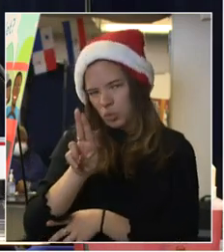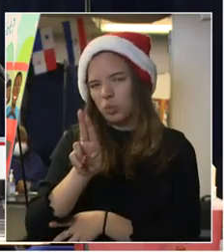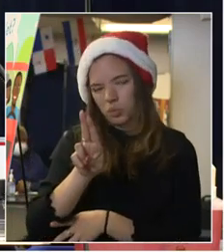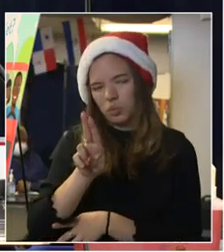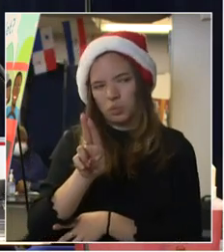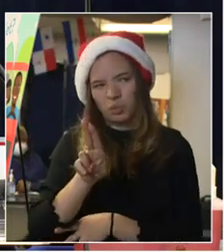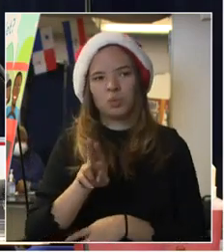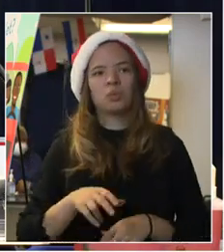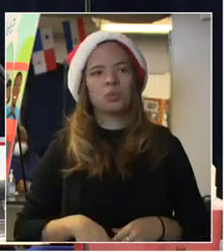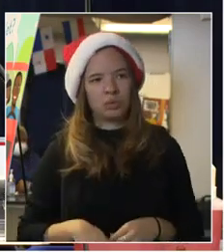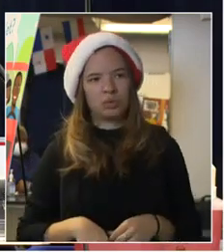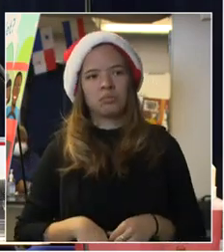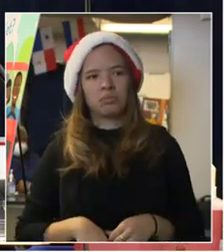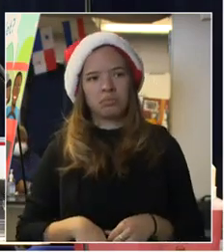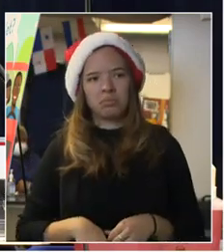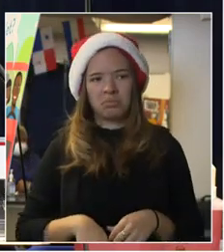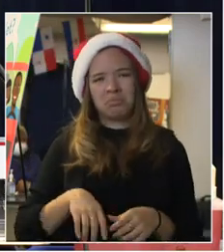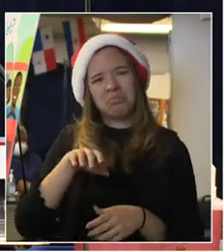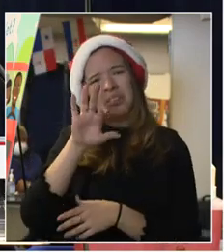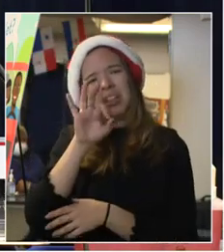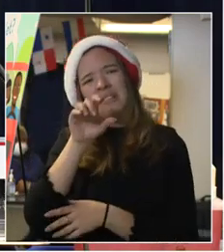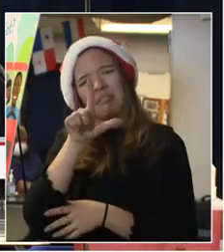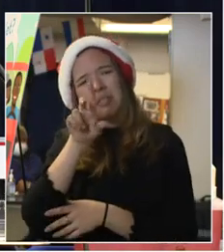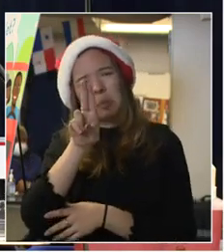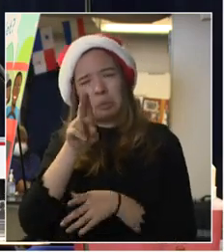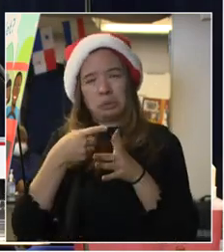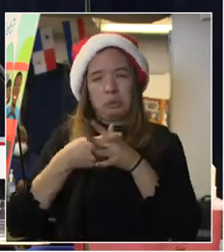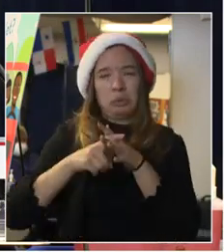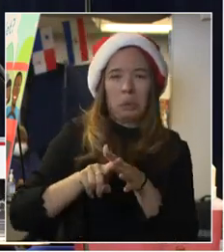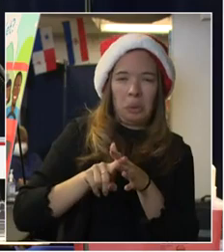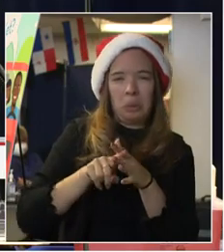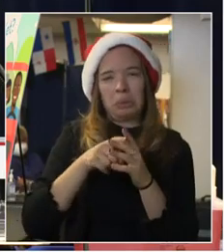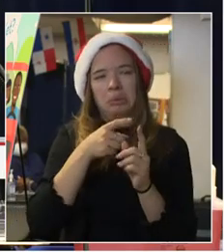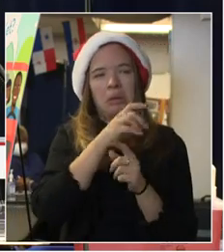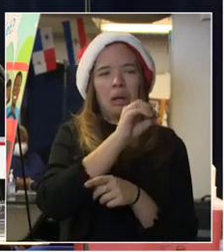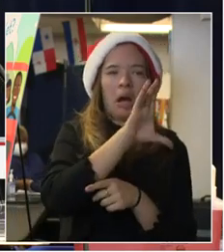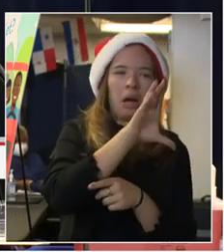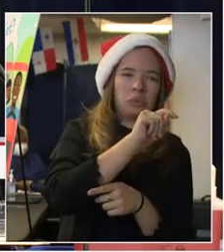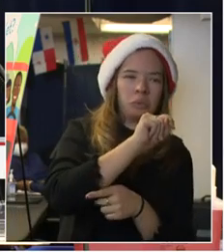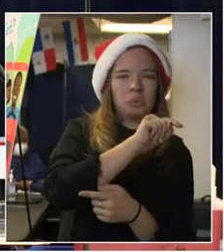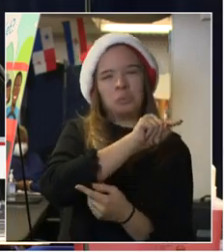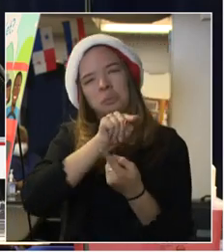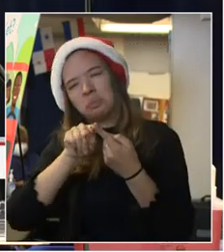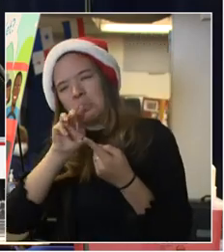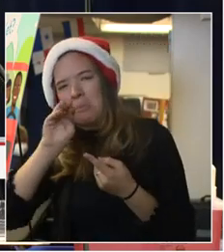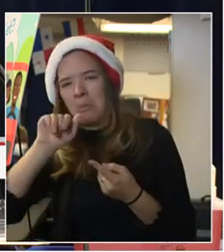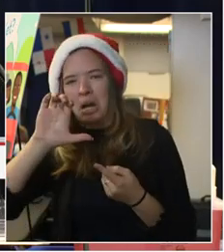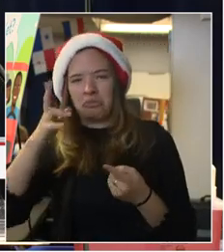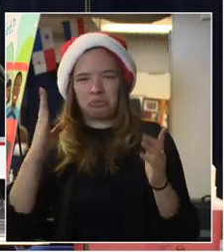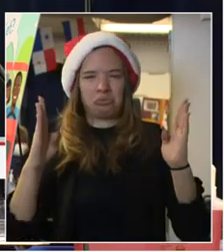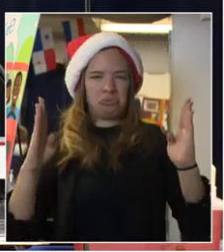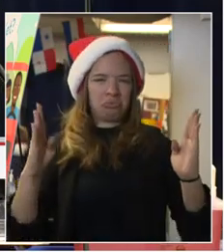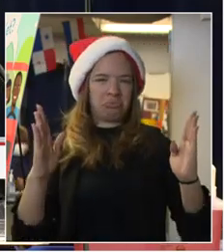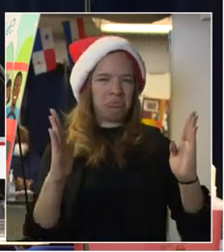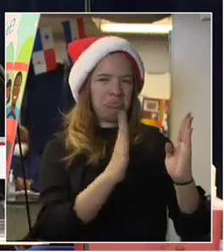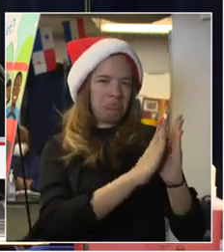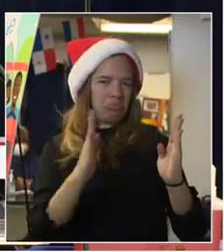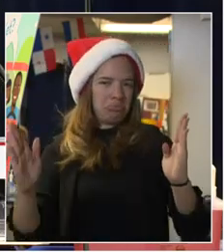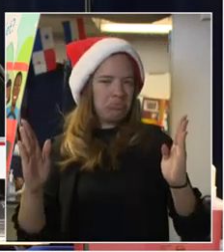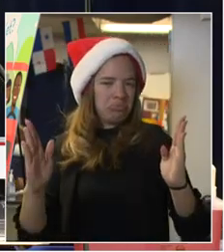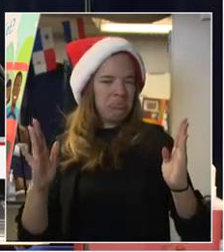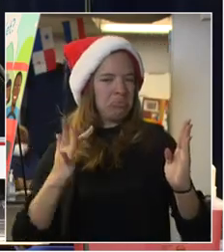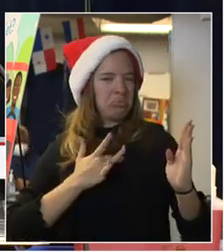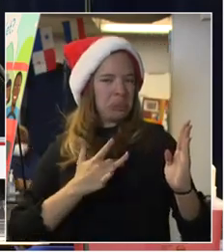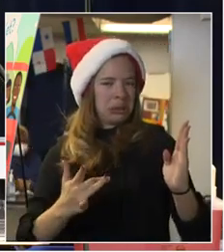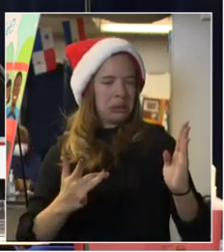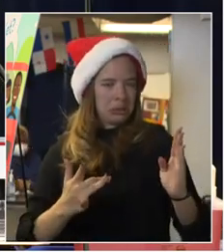in October and lasts until March. It's important that everyone should know that you can take the COVID